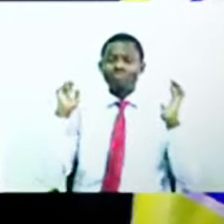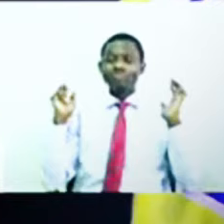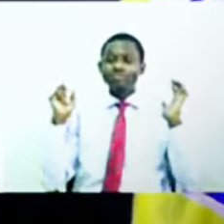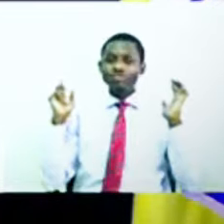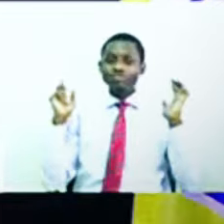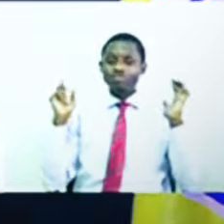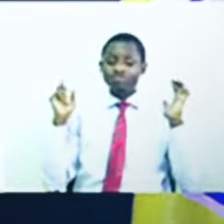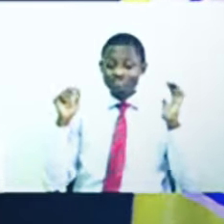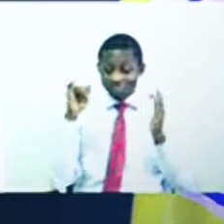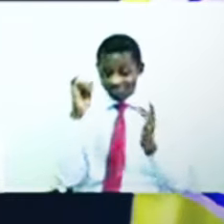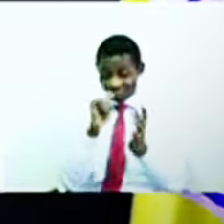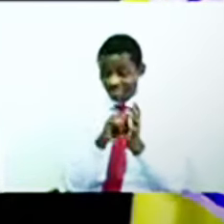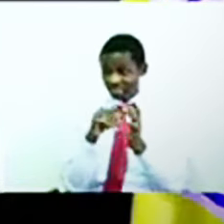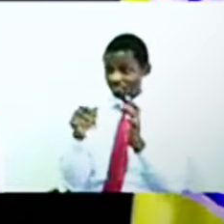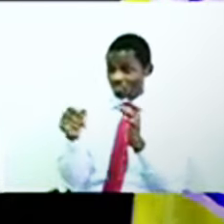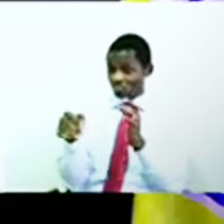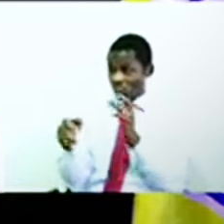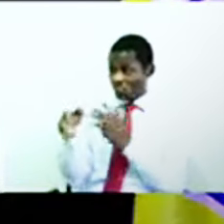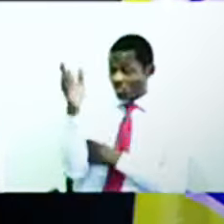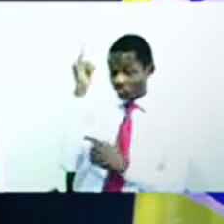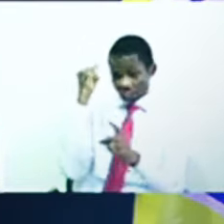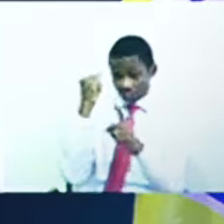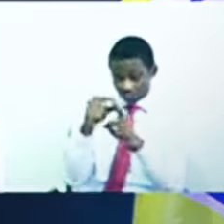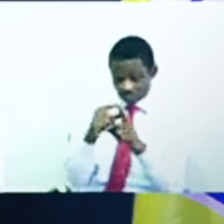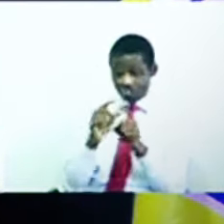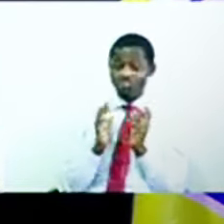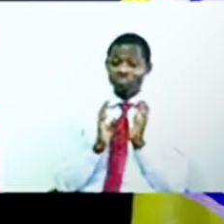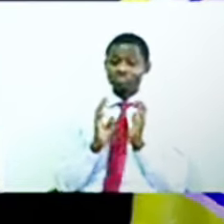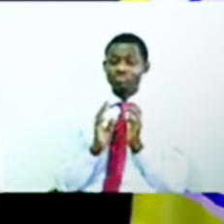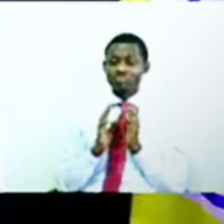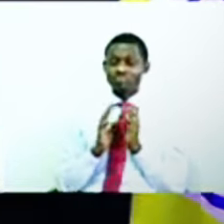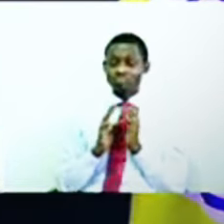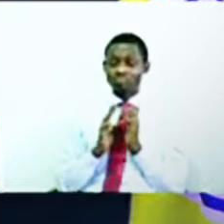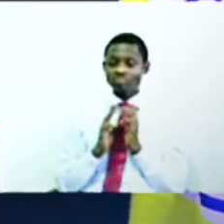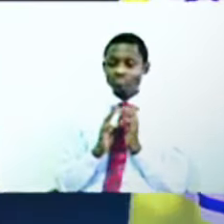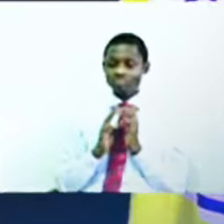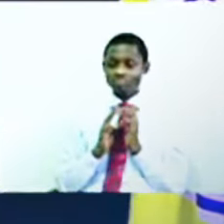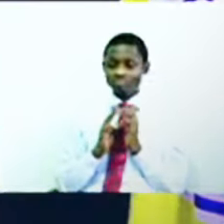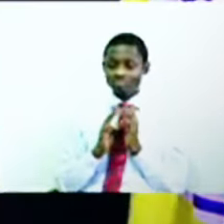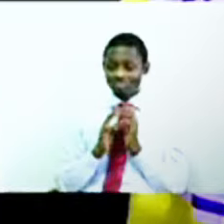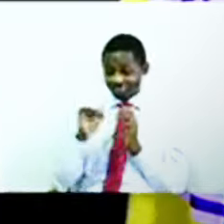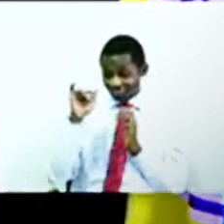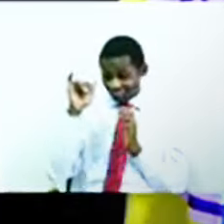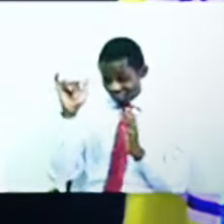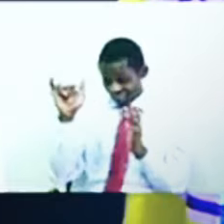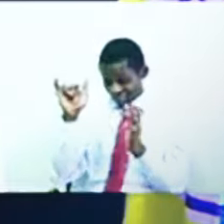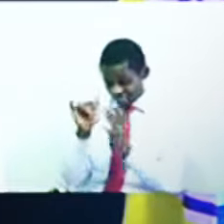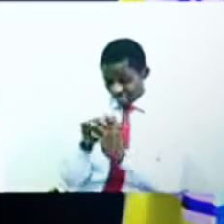This is the word of God. You see, this is what we call the gospel.